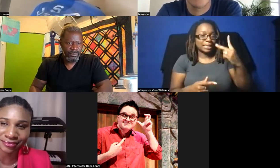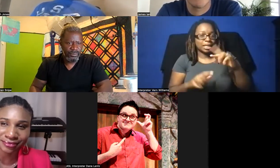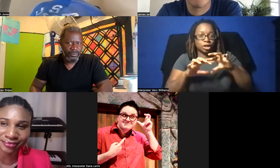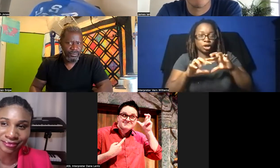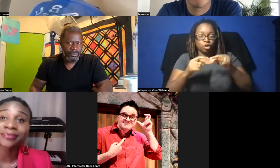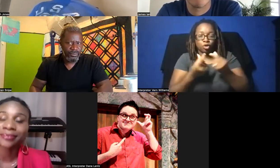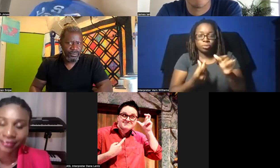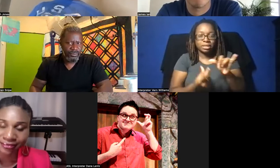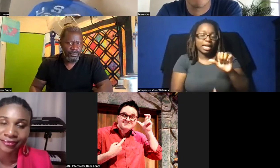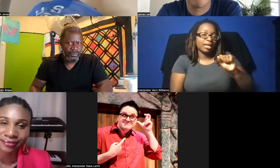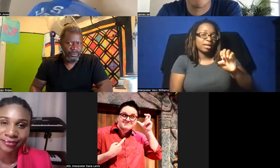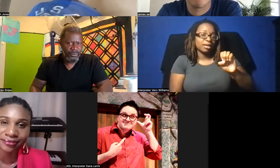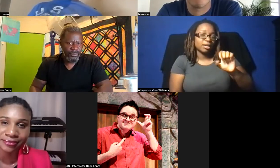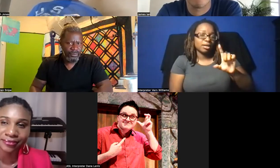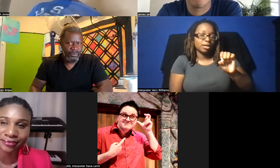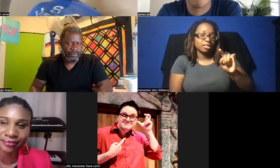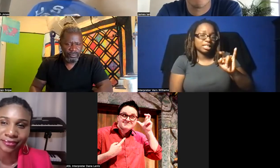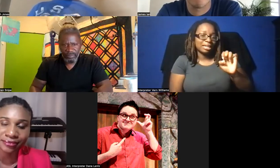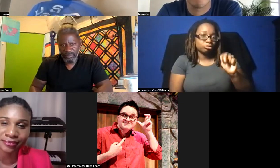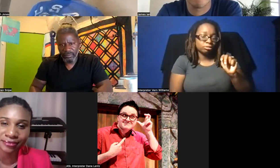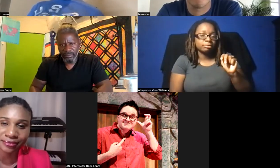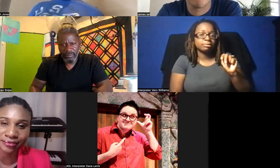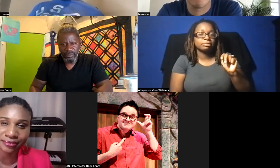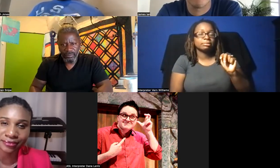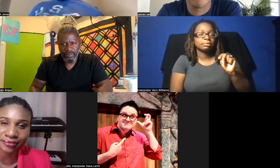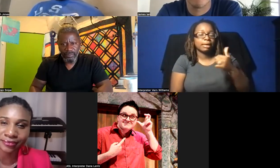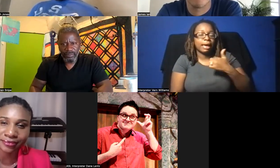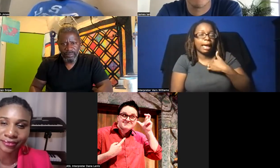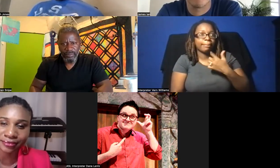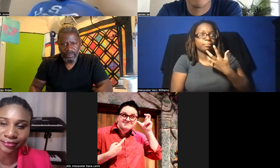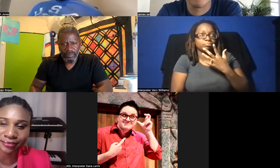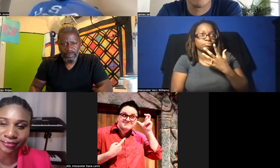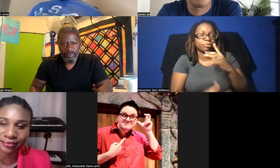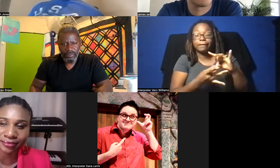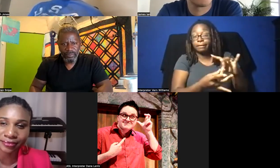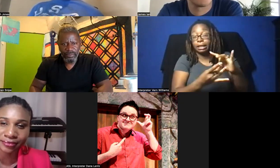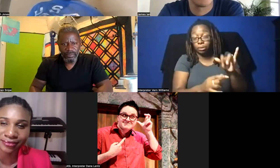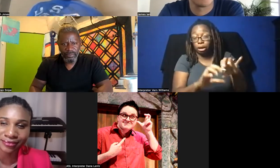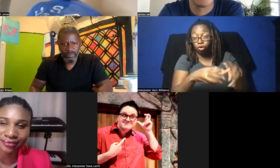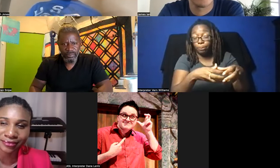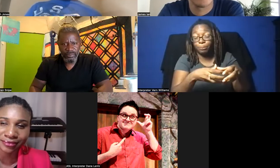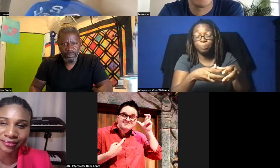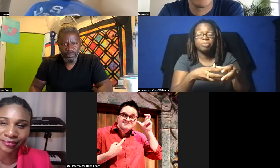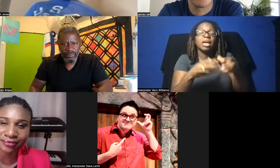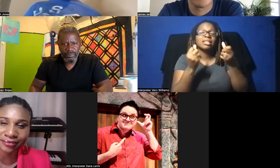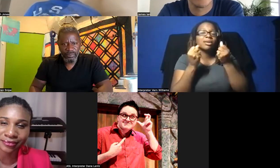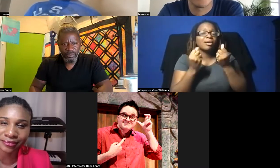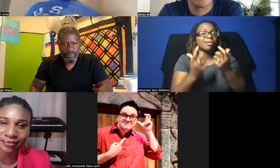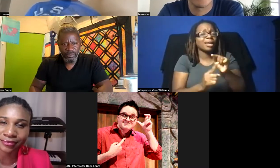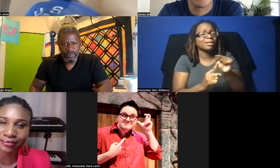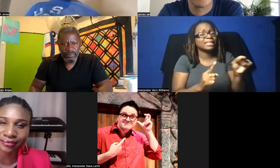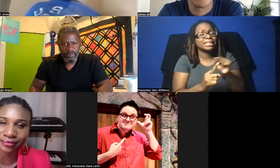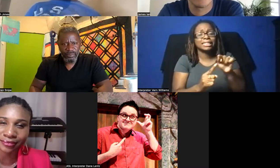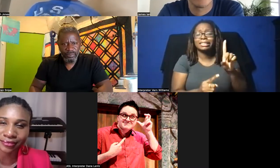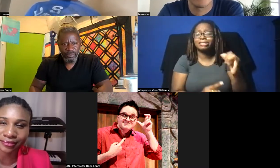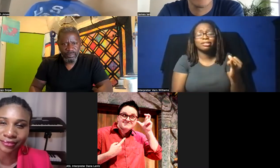Soulection that, I'm a part of and that I'm affiliated with, and, a lot of these DJs, a